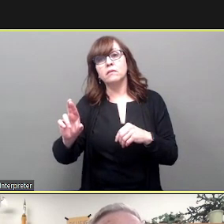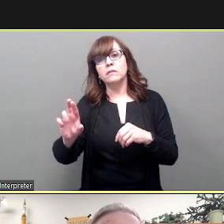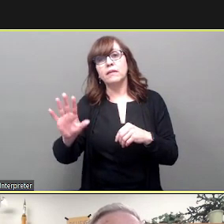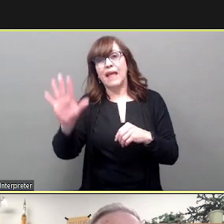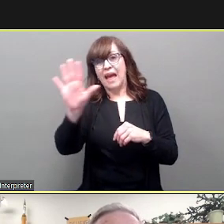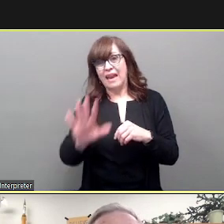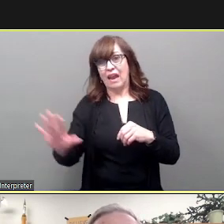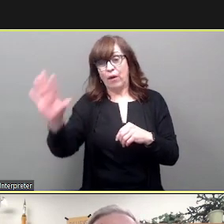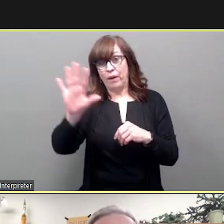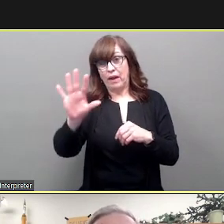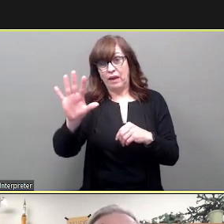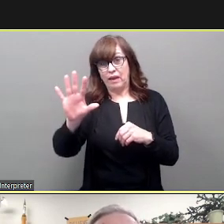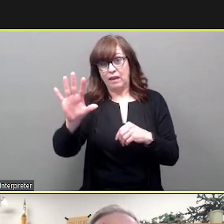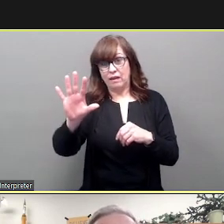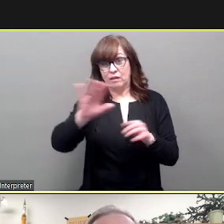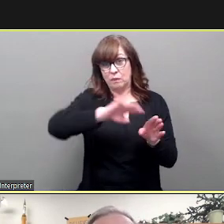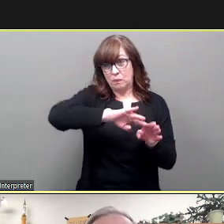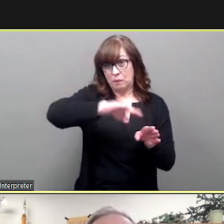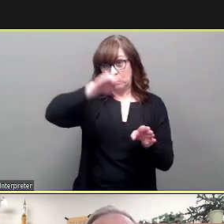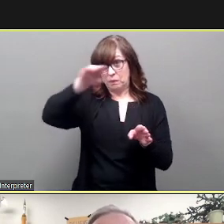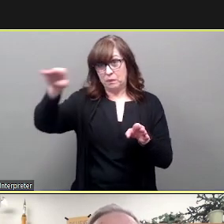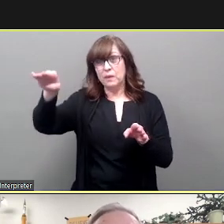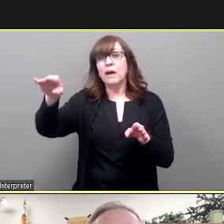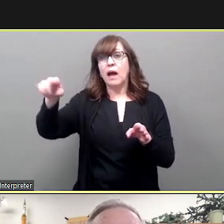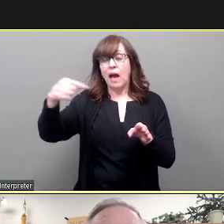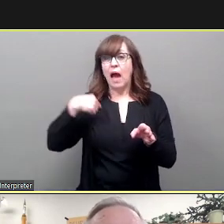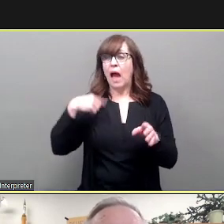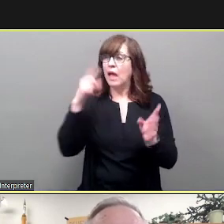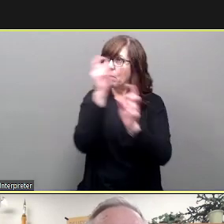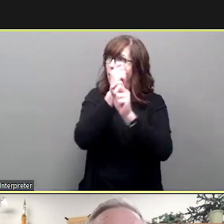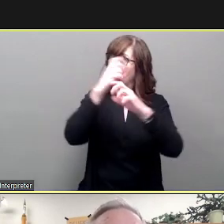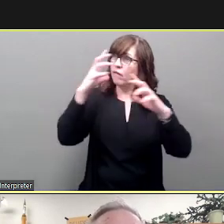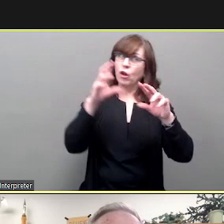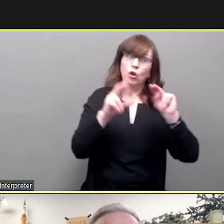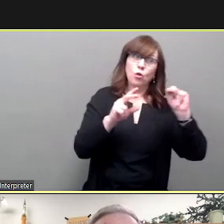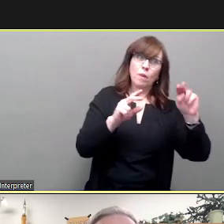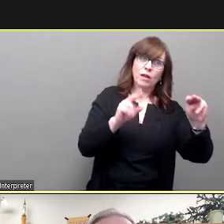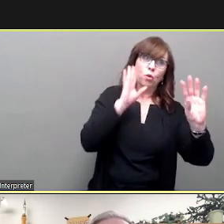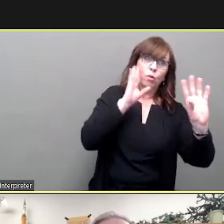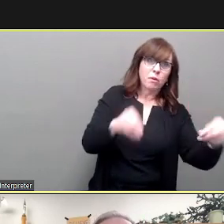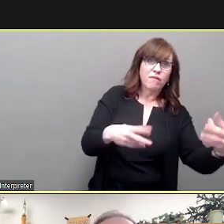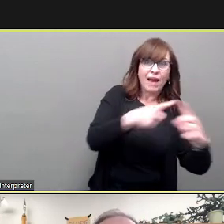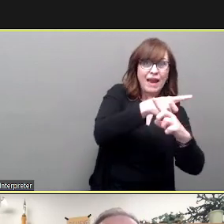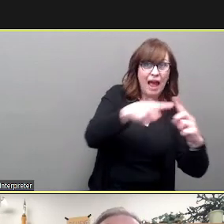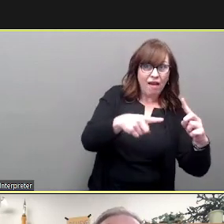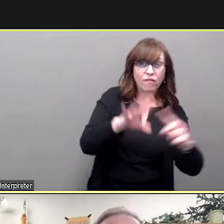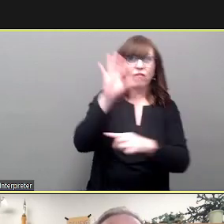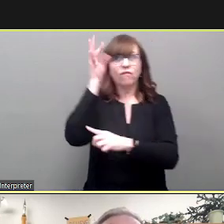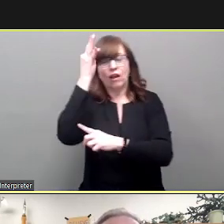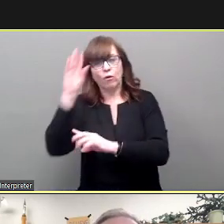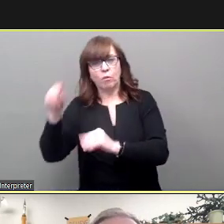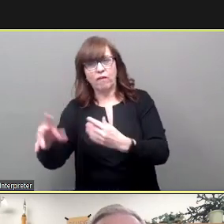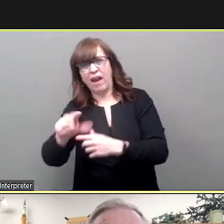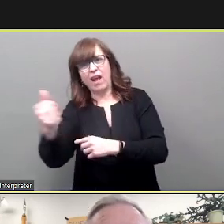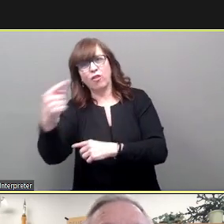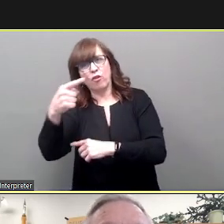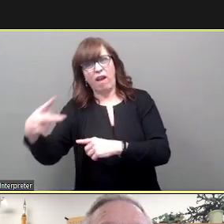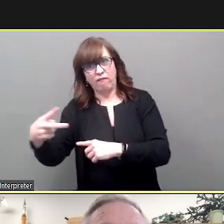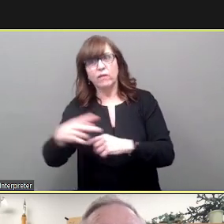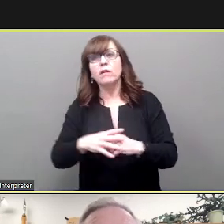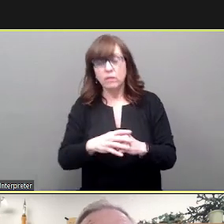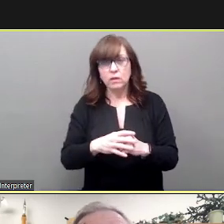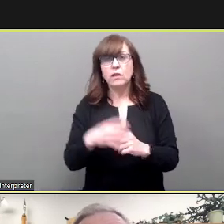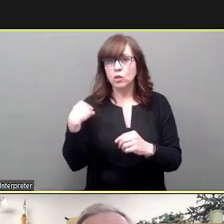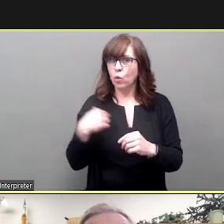steady state where New Mexico provides about half our need and the feds provide about half our need. So we're getting ready for